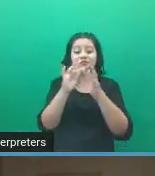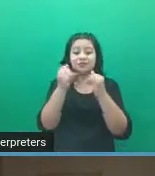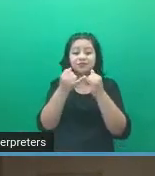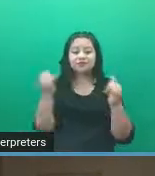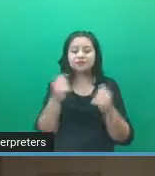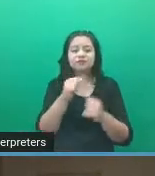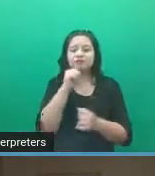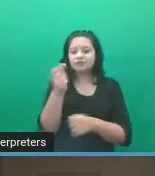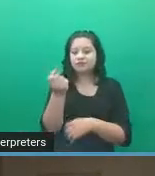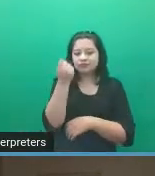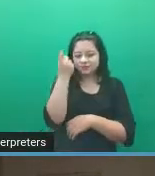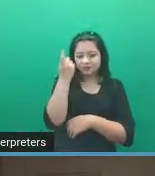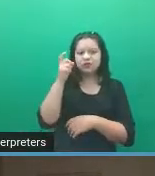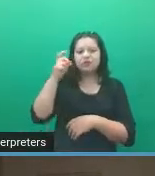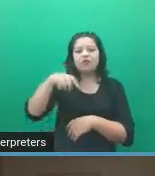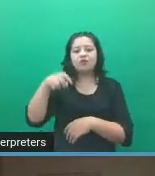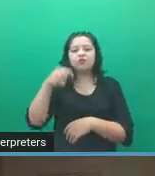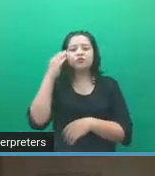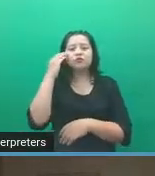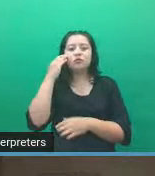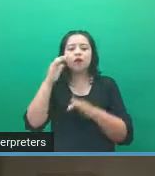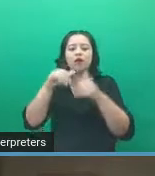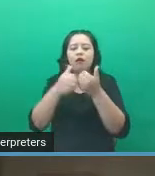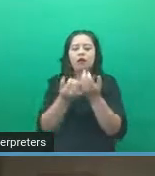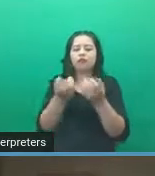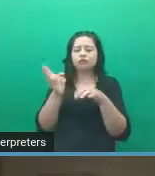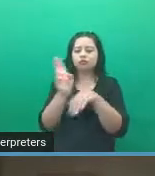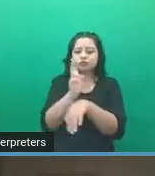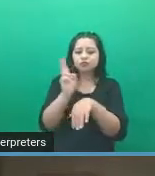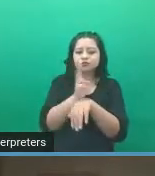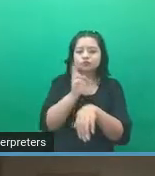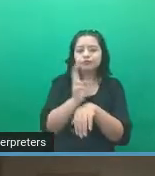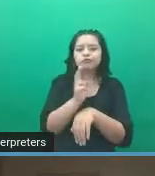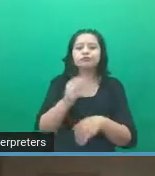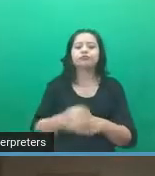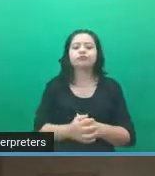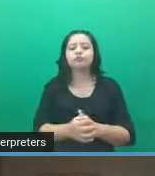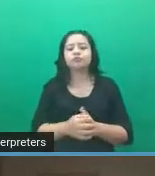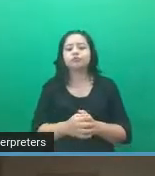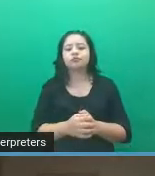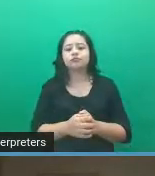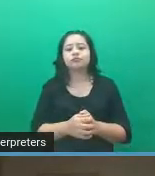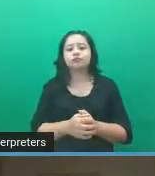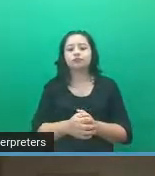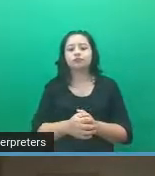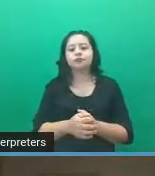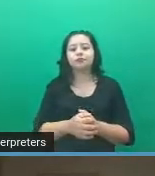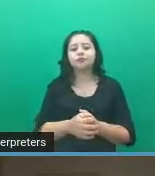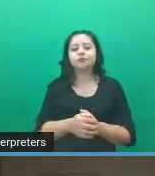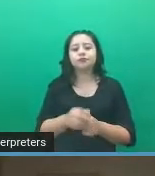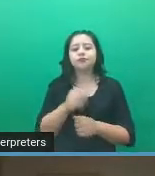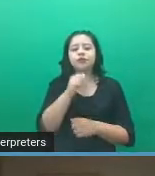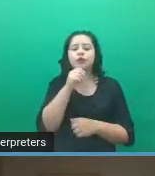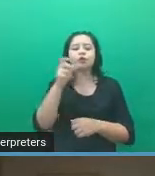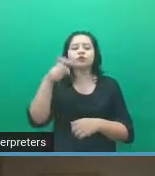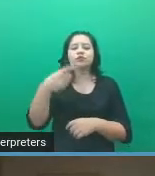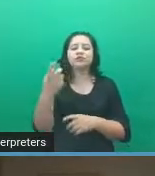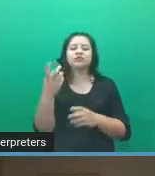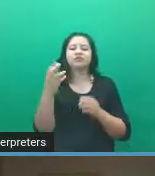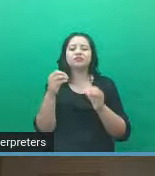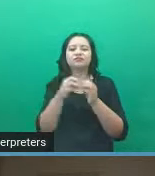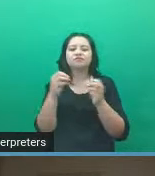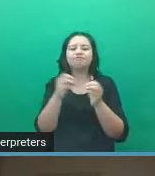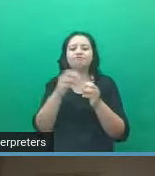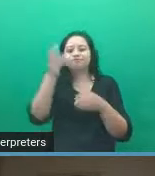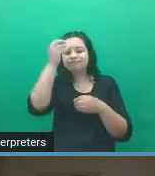all add-ons are plugins. They're simply digital tools that you can use in conjunction with streaming service that don't need extra know-how to program,